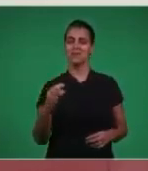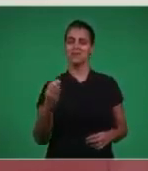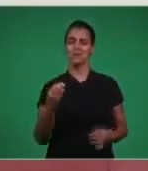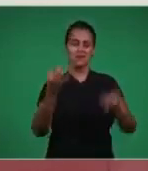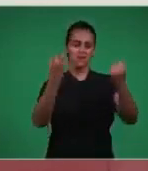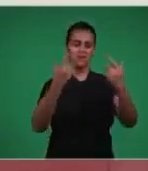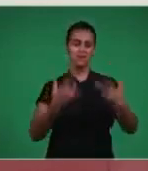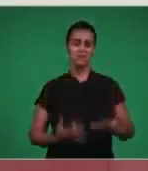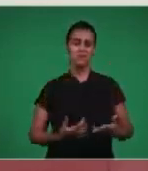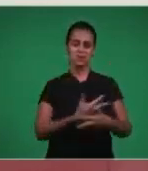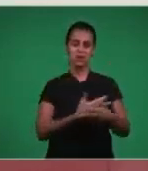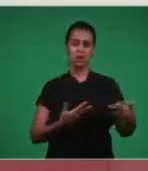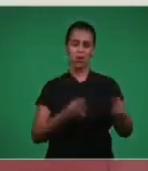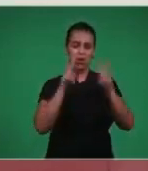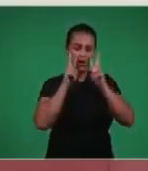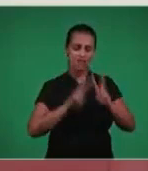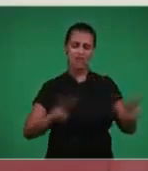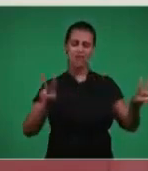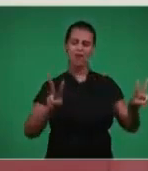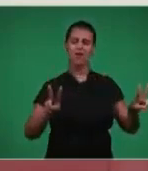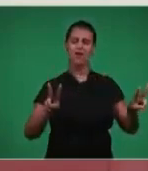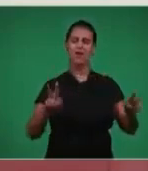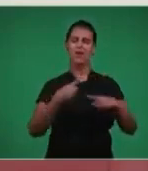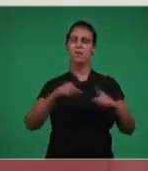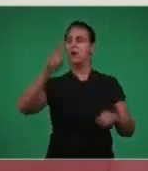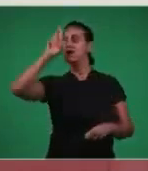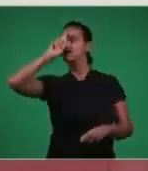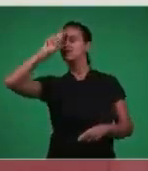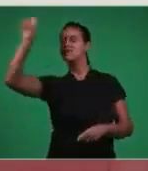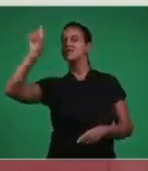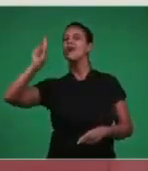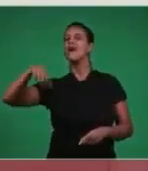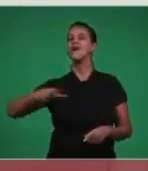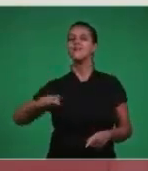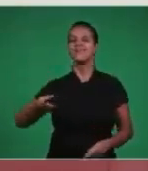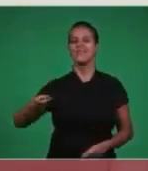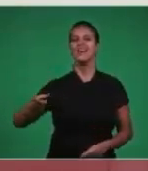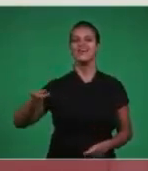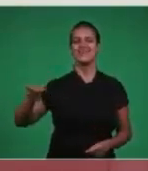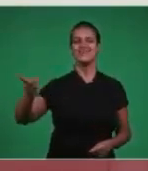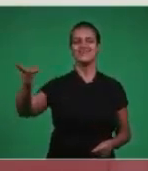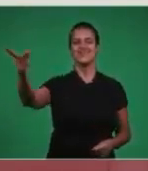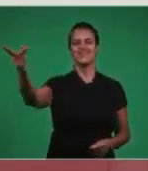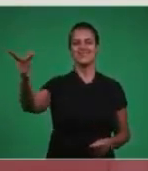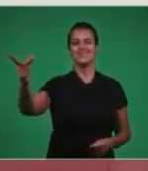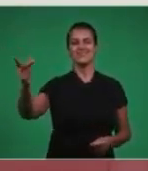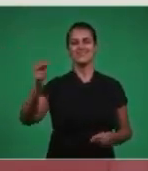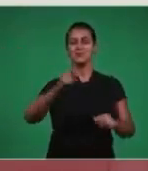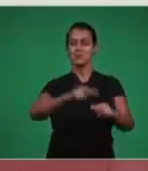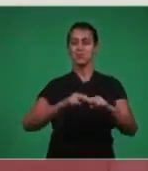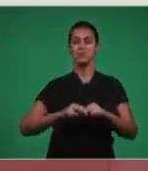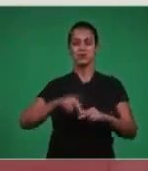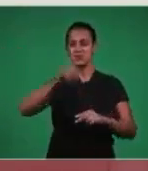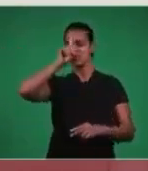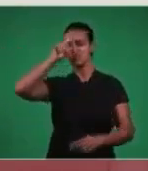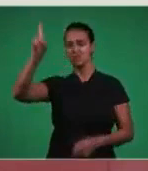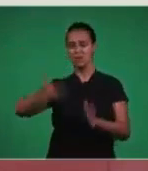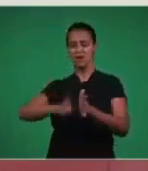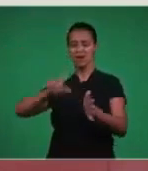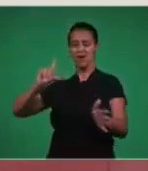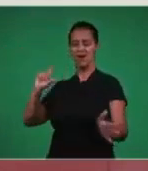micro to the macro. The science can understand, but the Lord is from eternity to eternity.